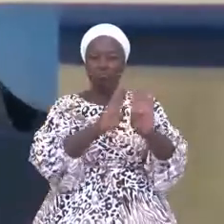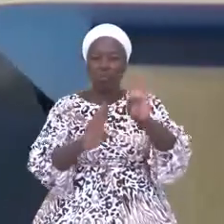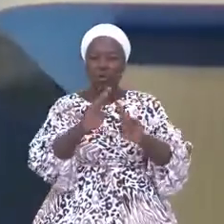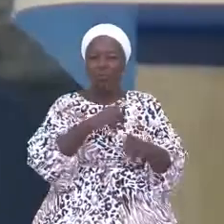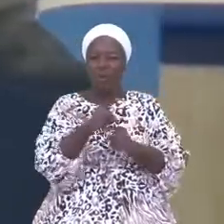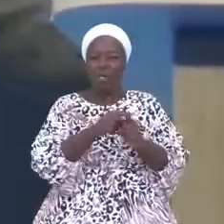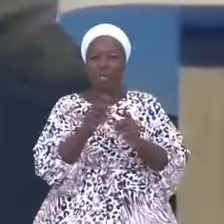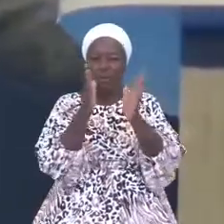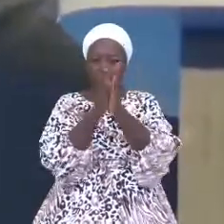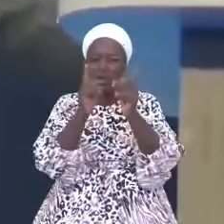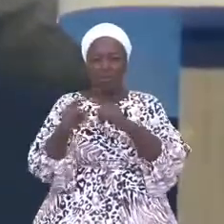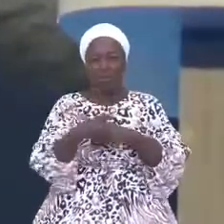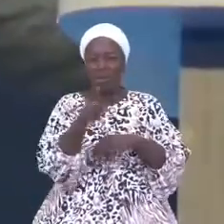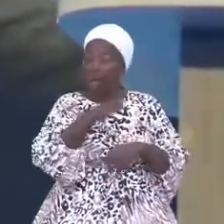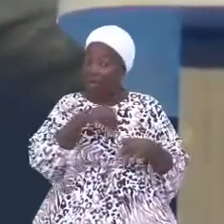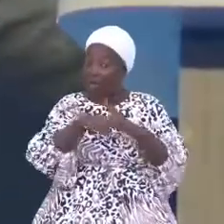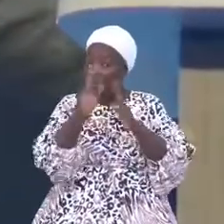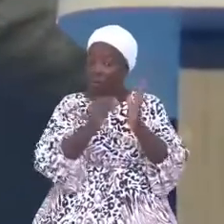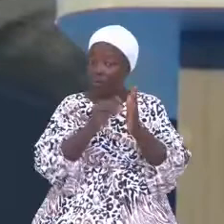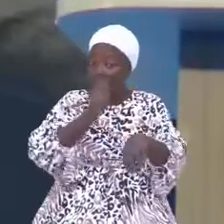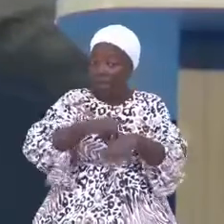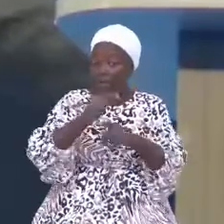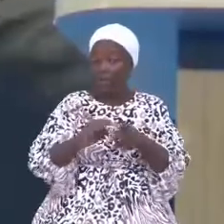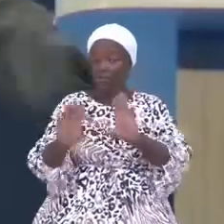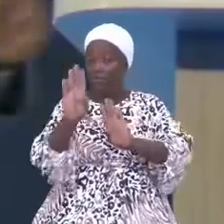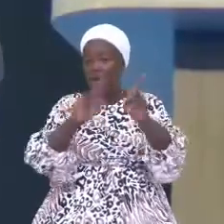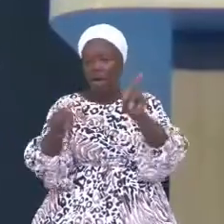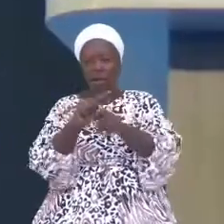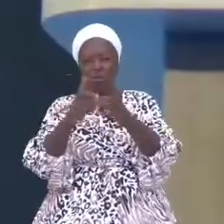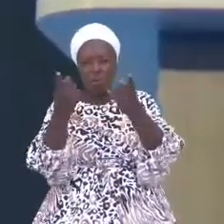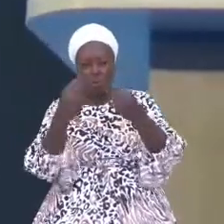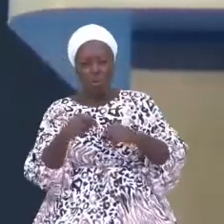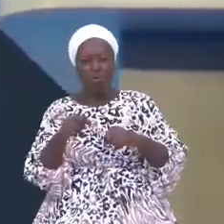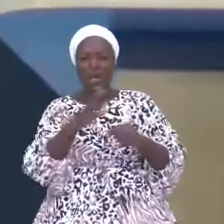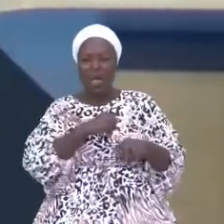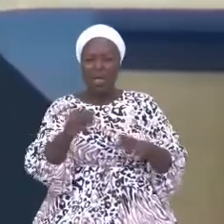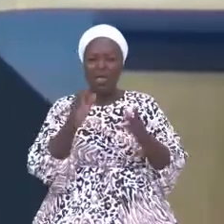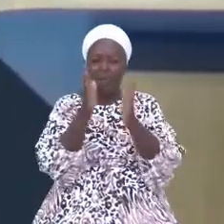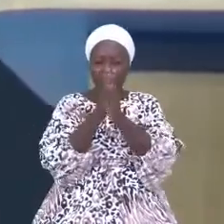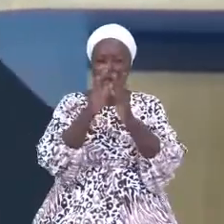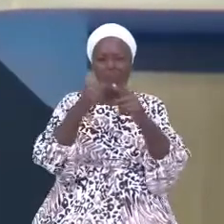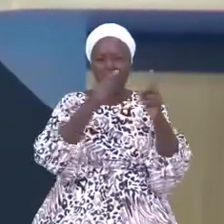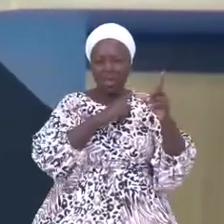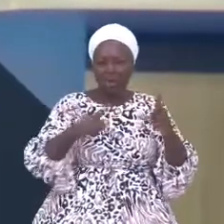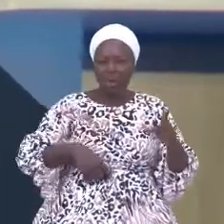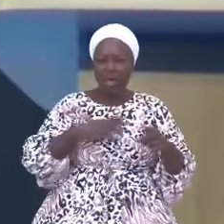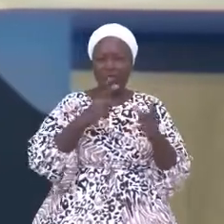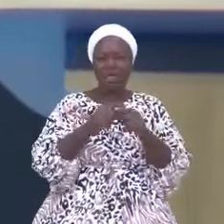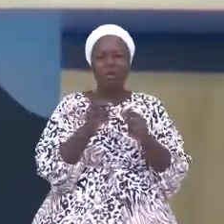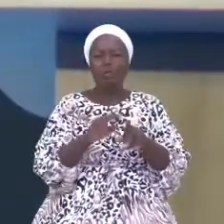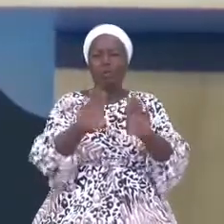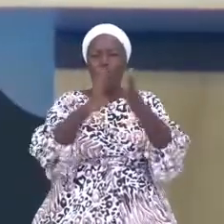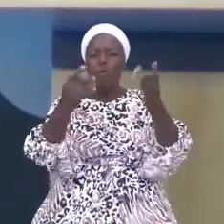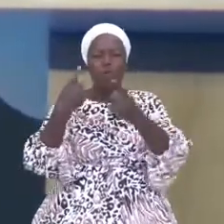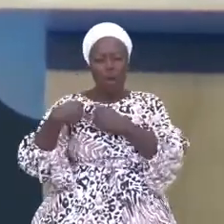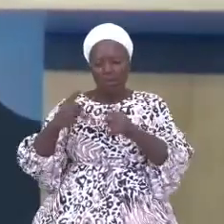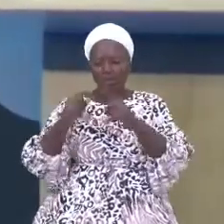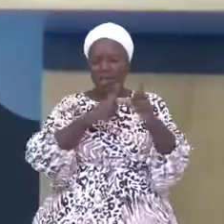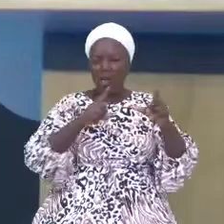in your time of trouble, as you call on the Lord and you cry unto the Lord, and you send